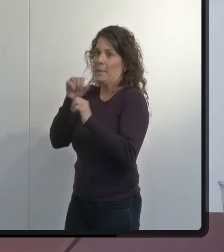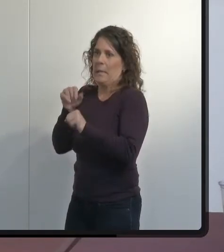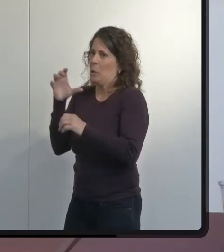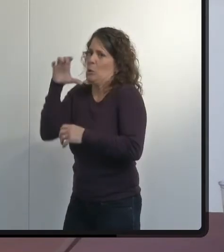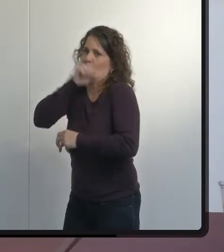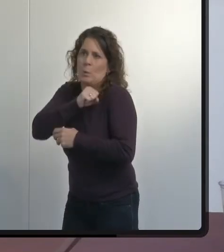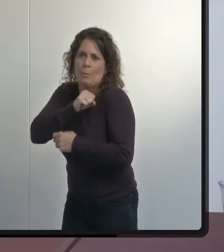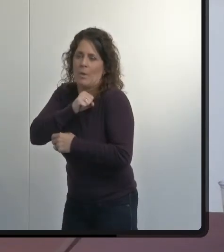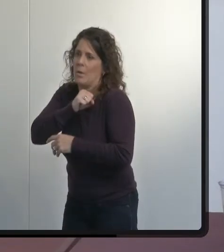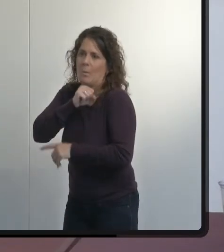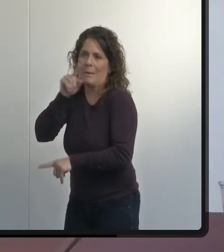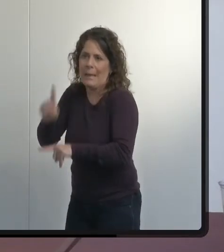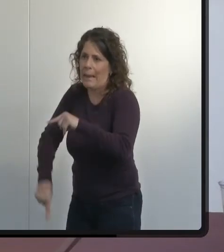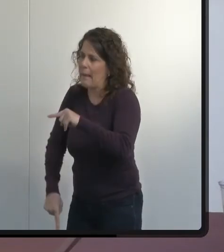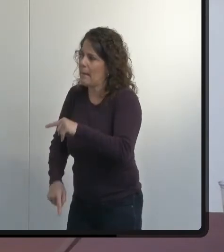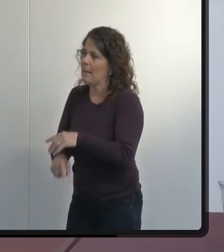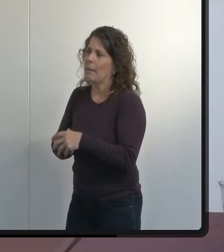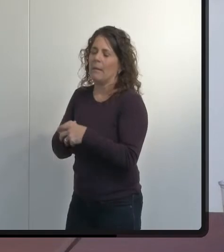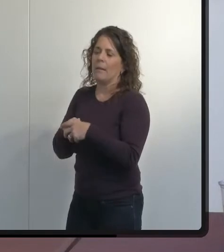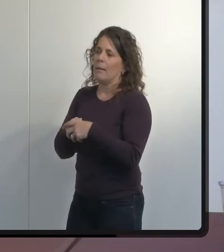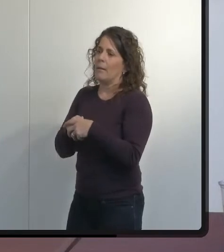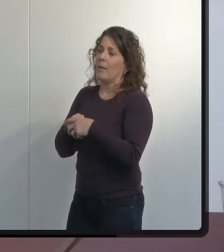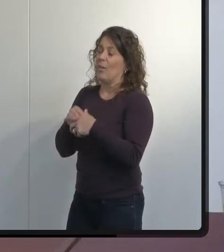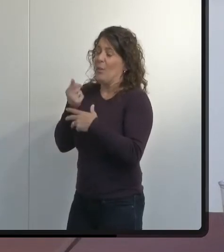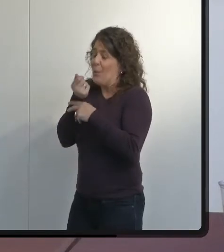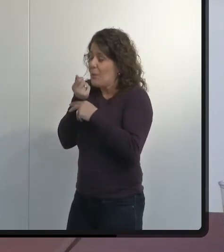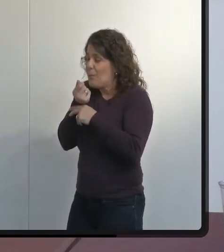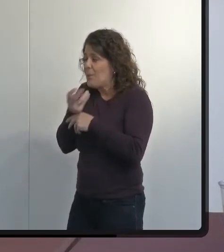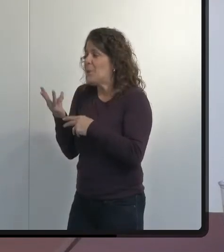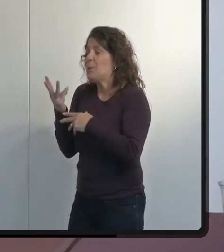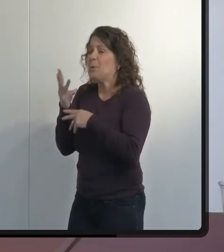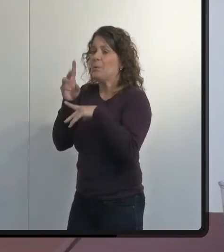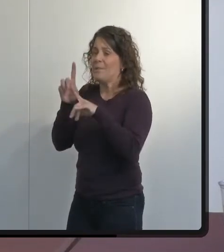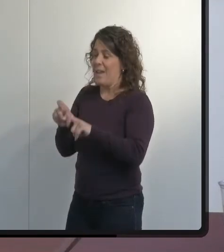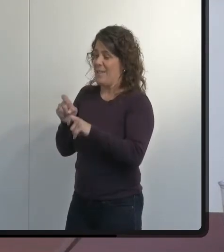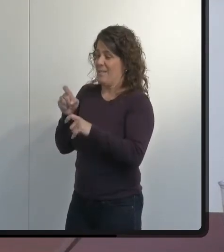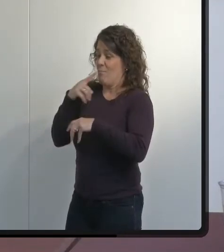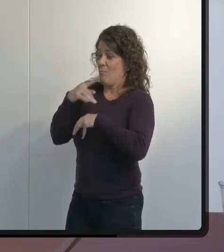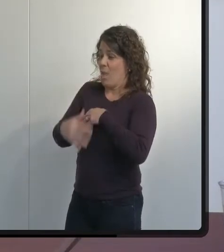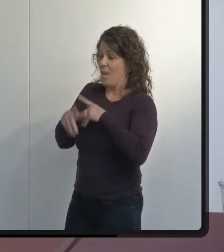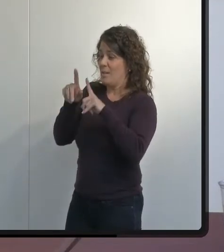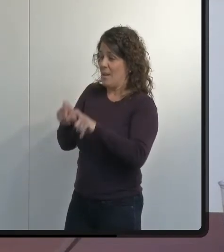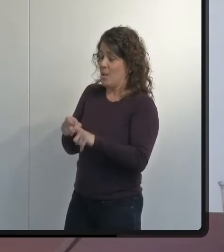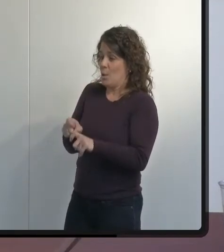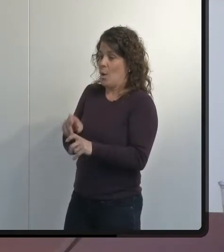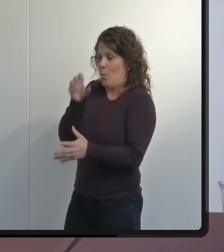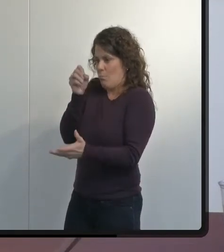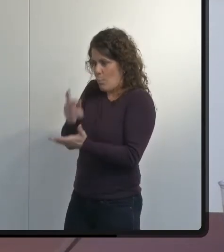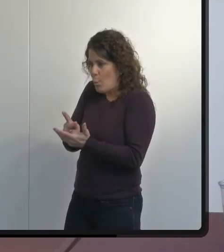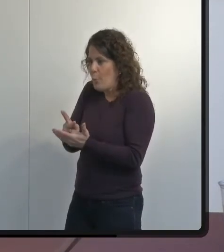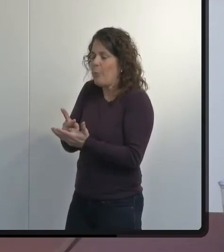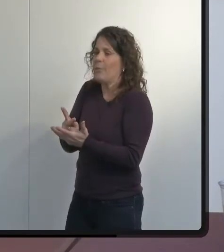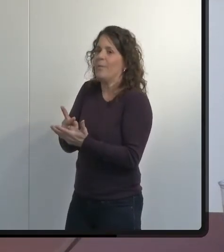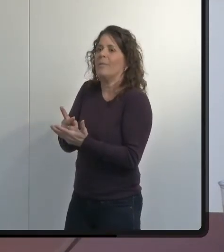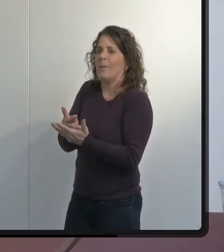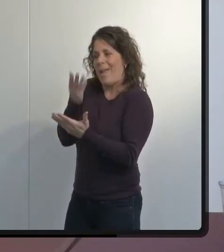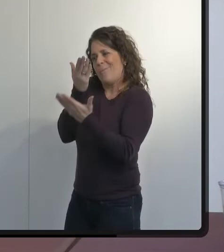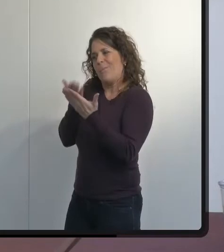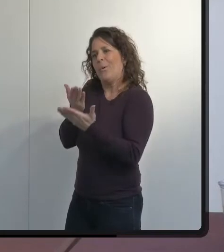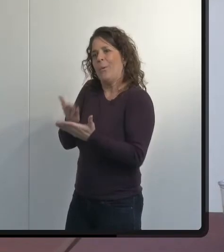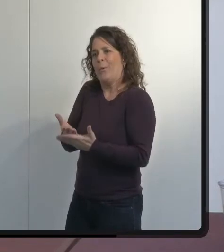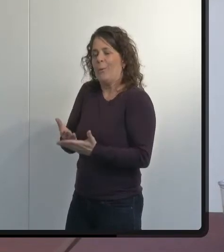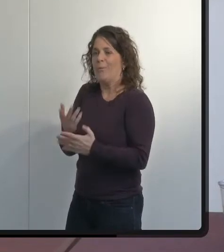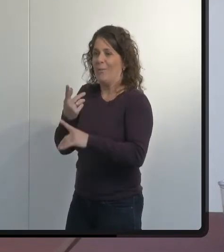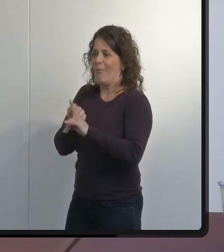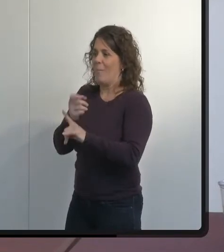product. There are very few tests of serology that have been approved by the Food and Drug Administration. I